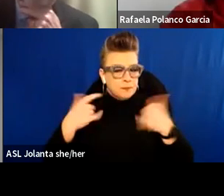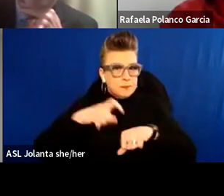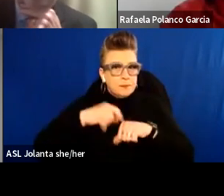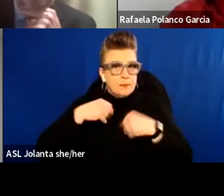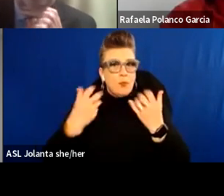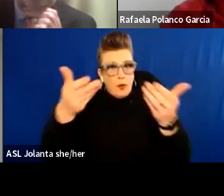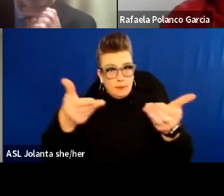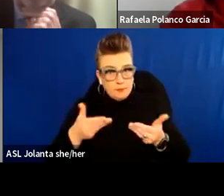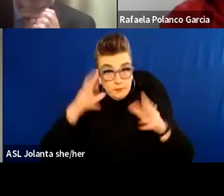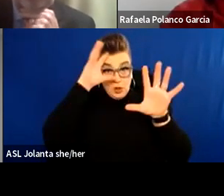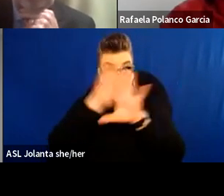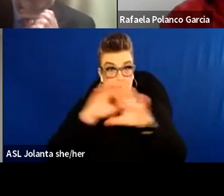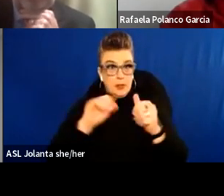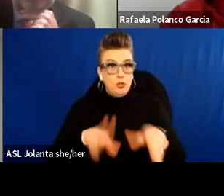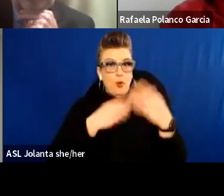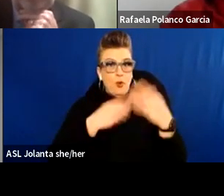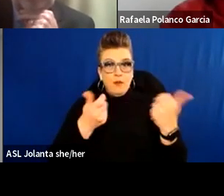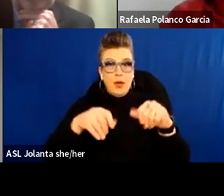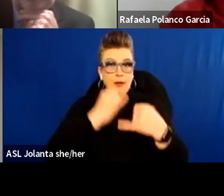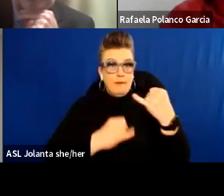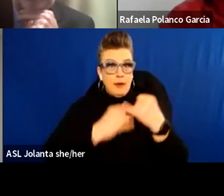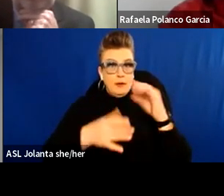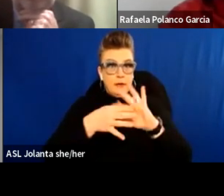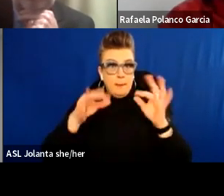superintendent to offer final comments